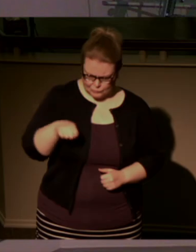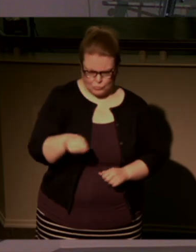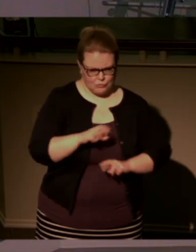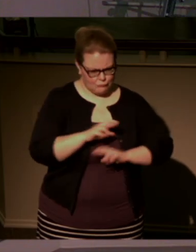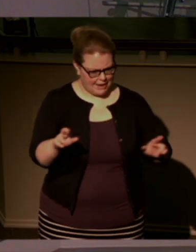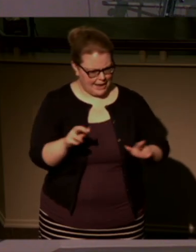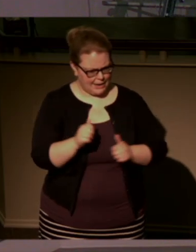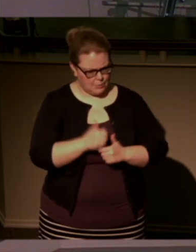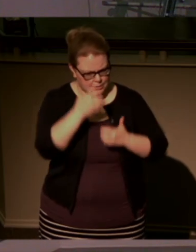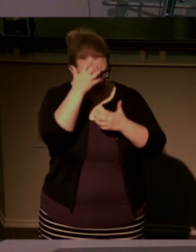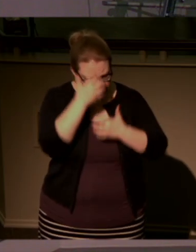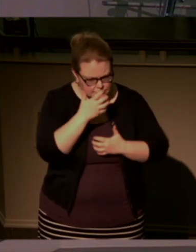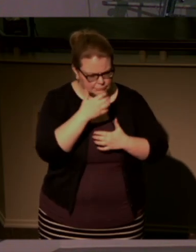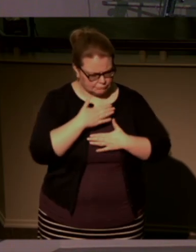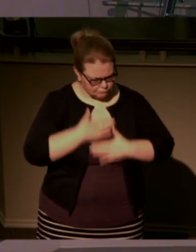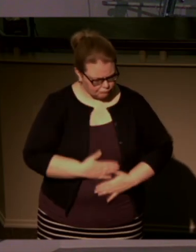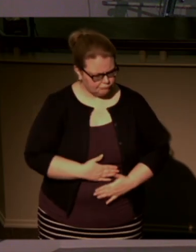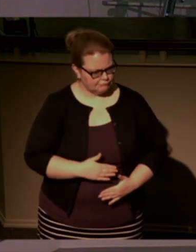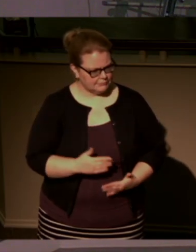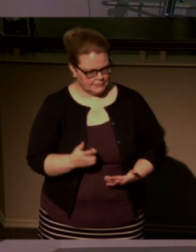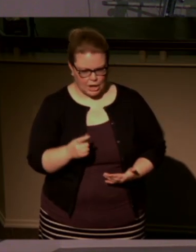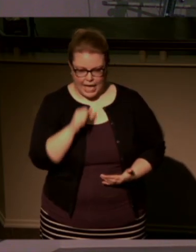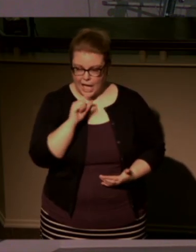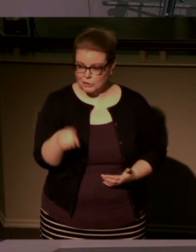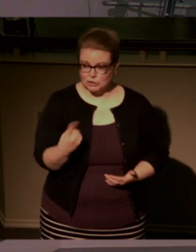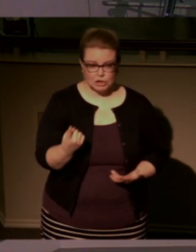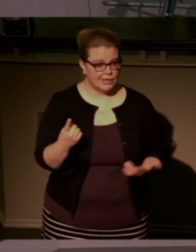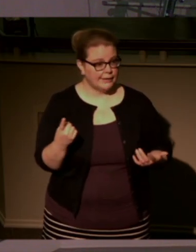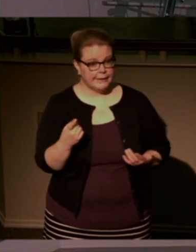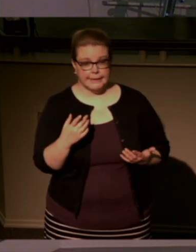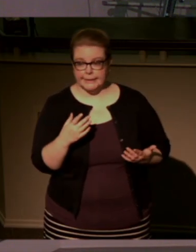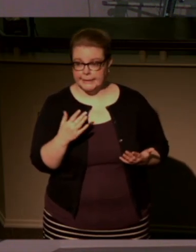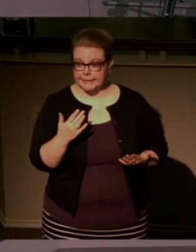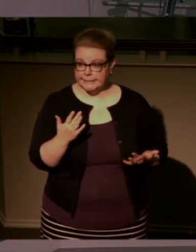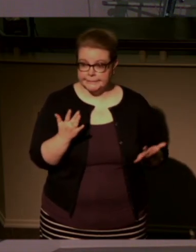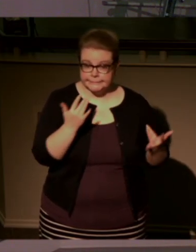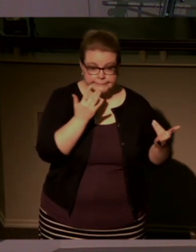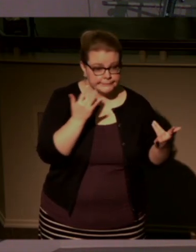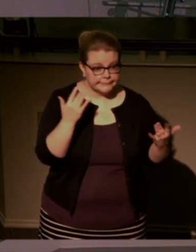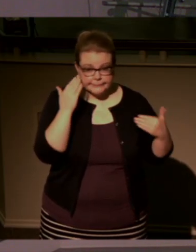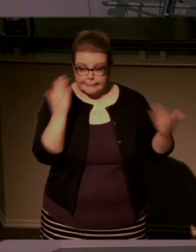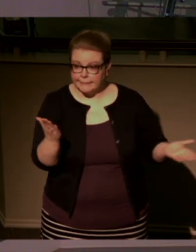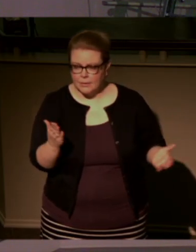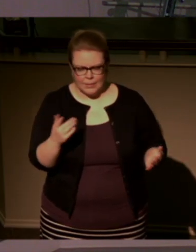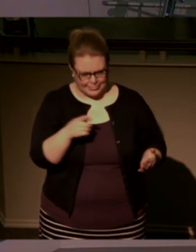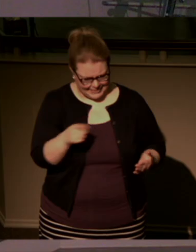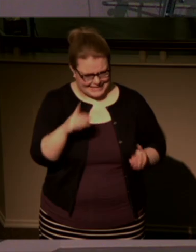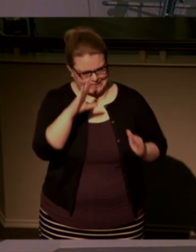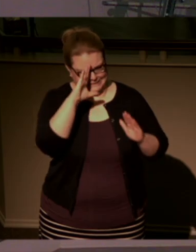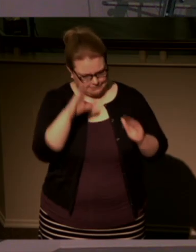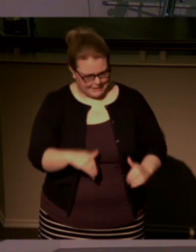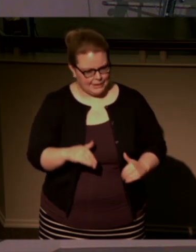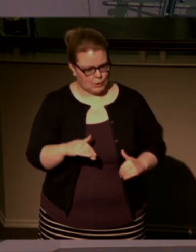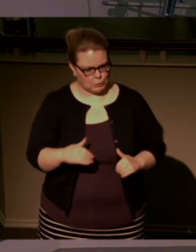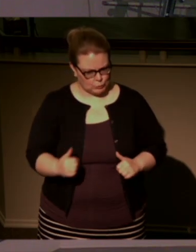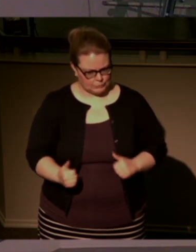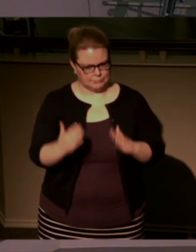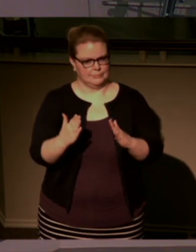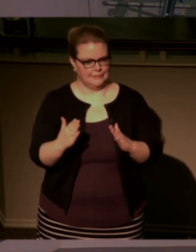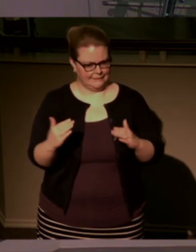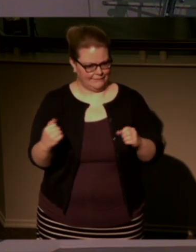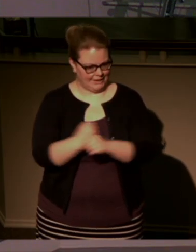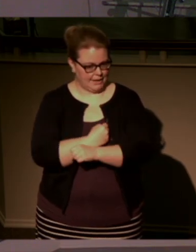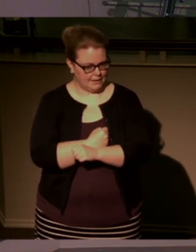ready. They're not just a rabble marching out. They expect resistance. Now, what